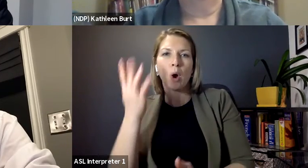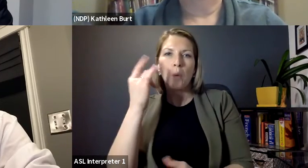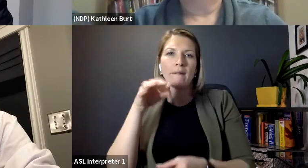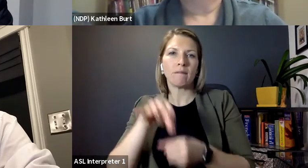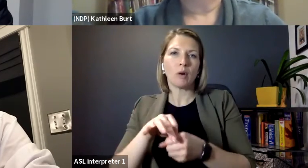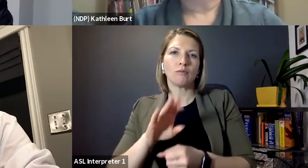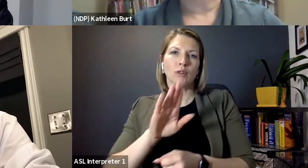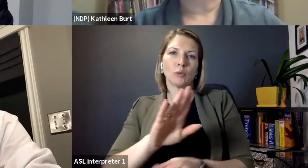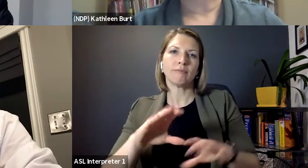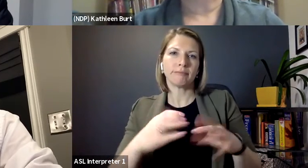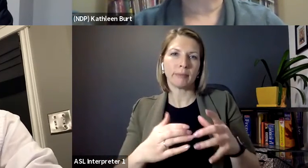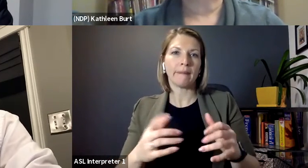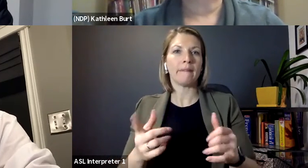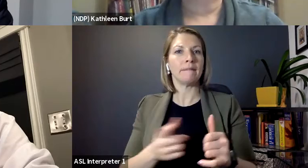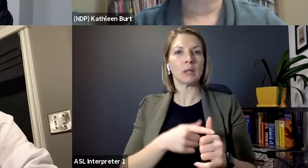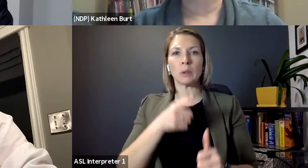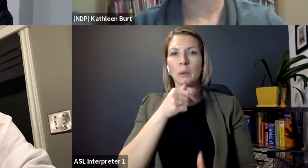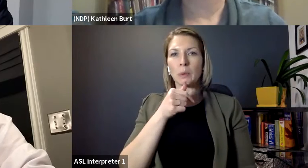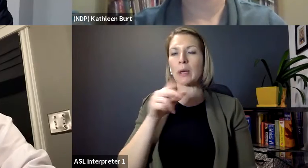first hear from Kathleen.